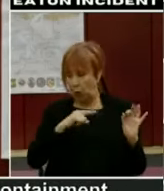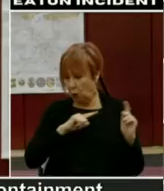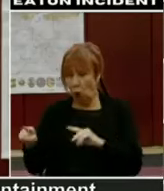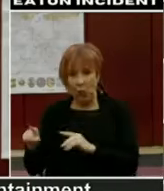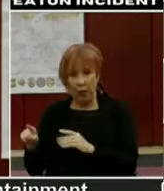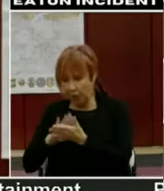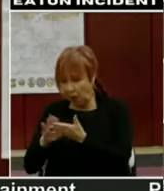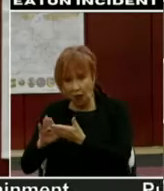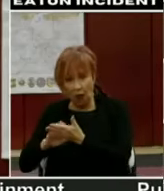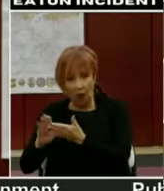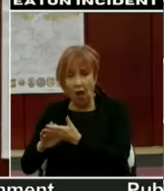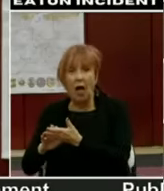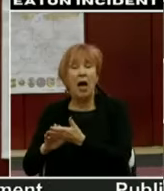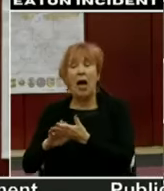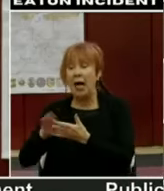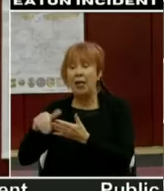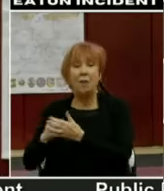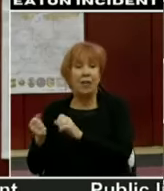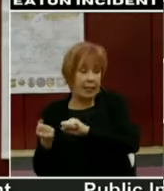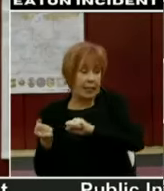deliver a lot to you ready to build.